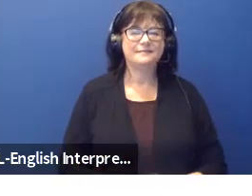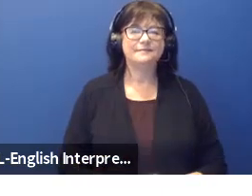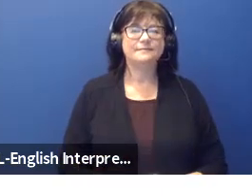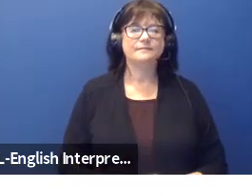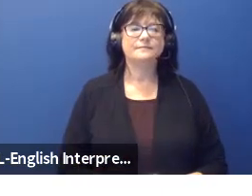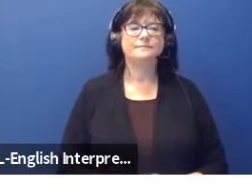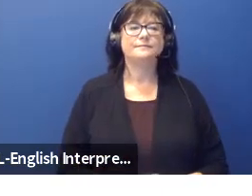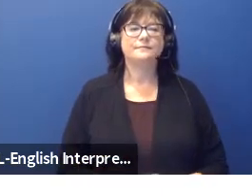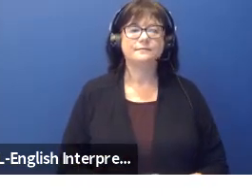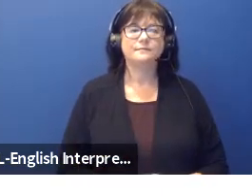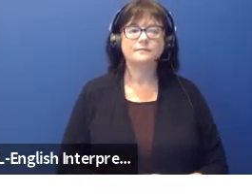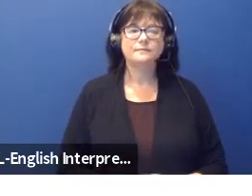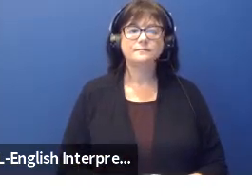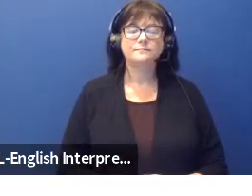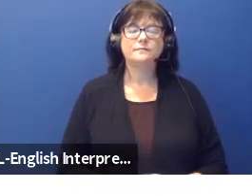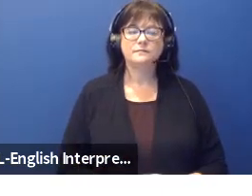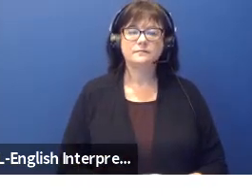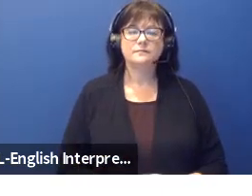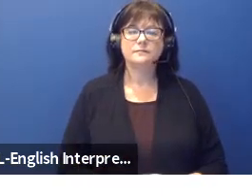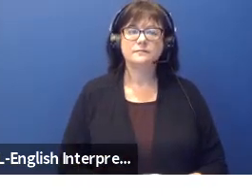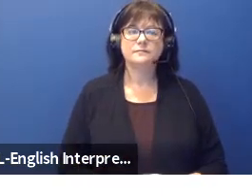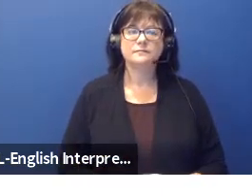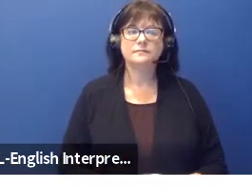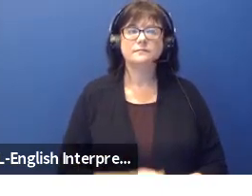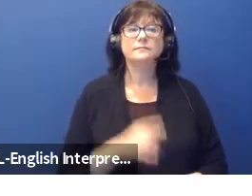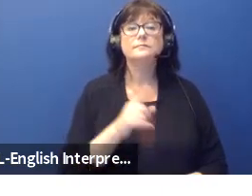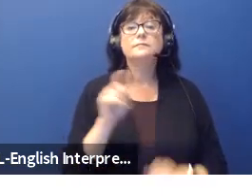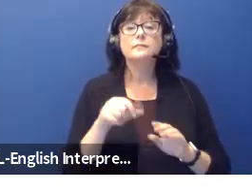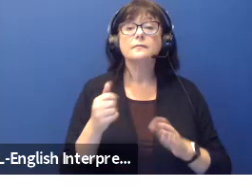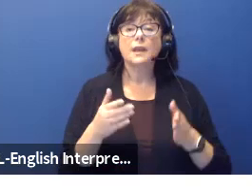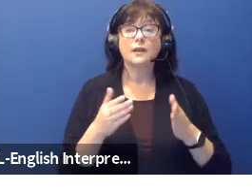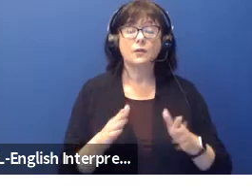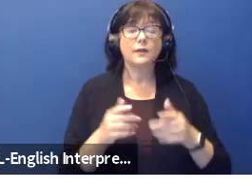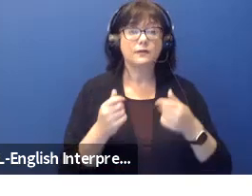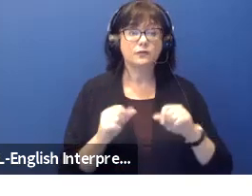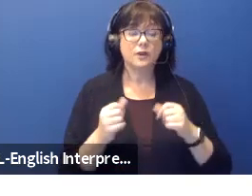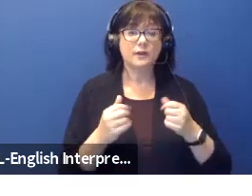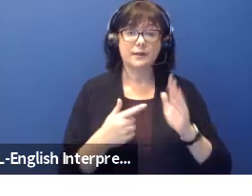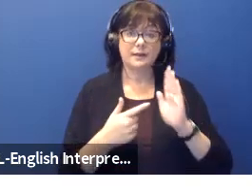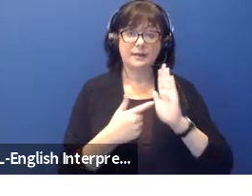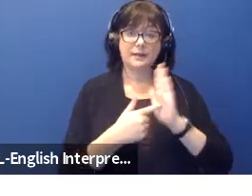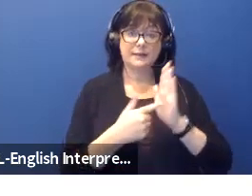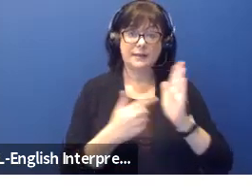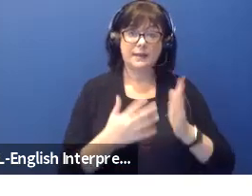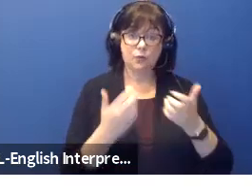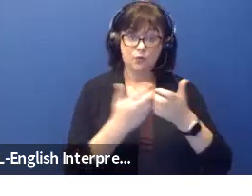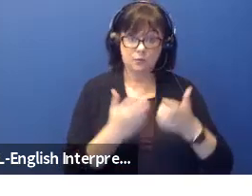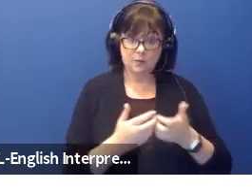We've talked about some other ways to try and get more suitability indicators out of the,